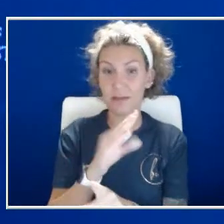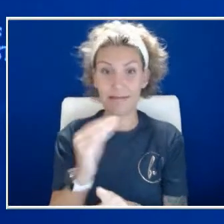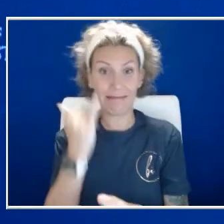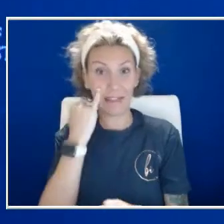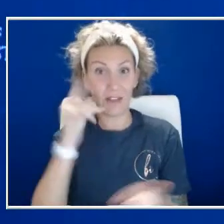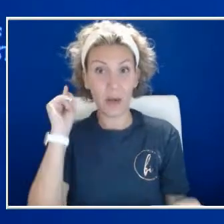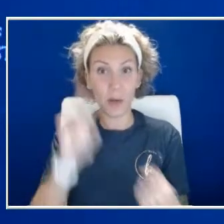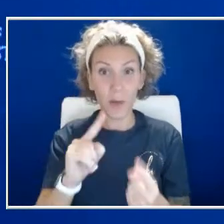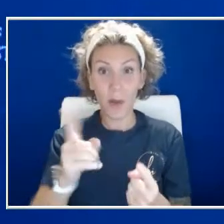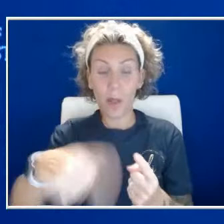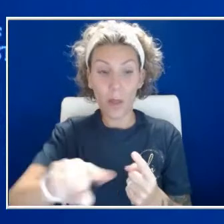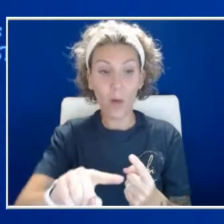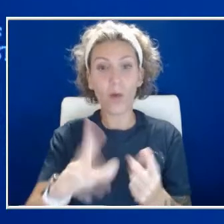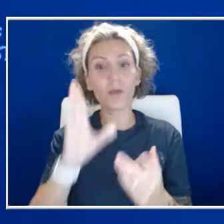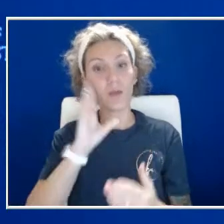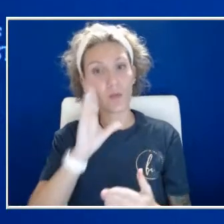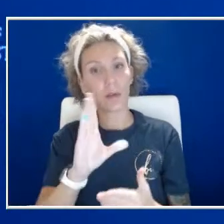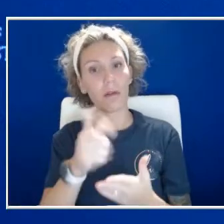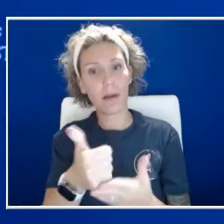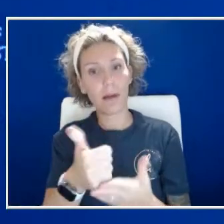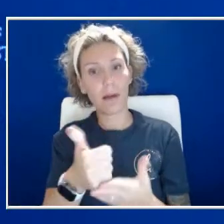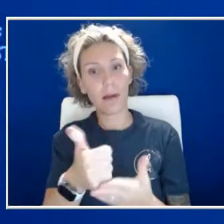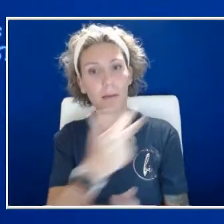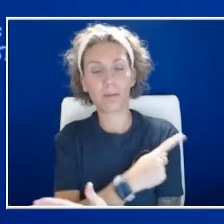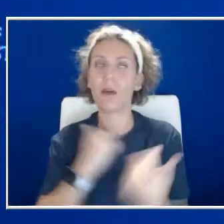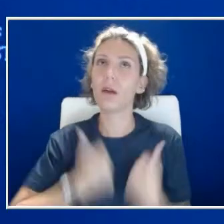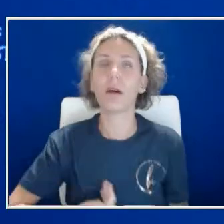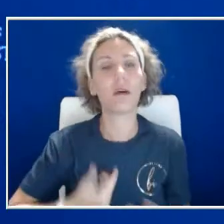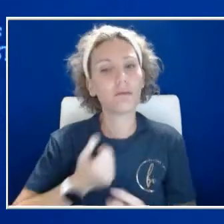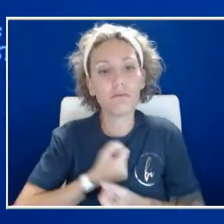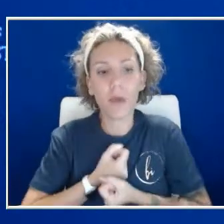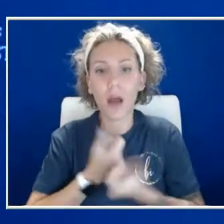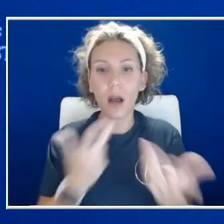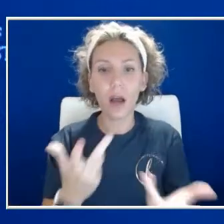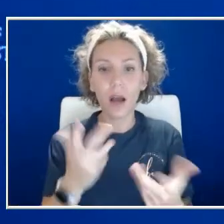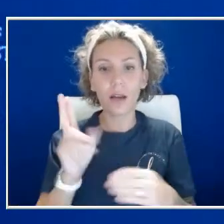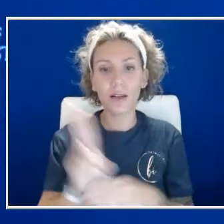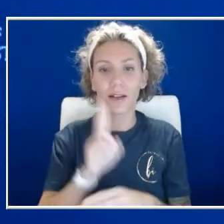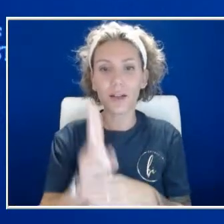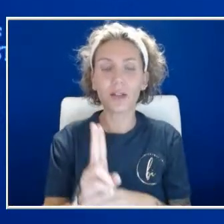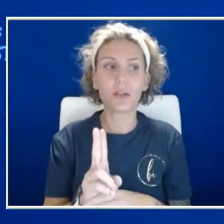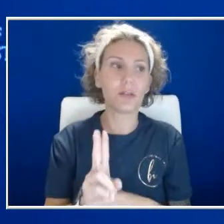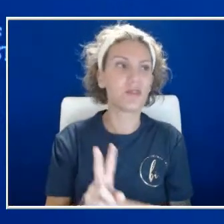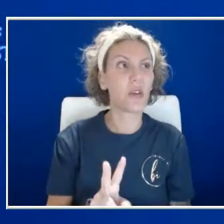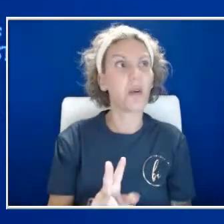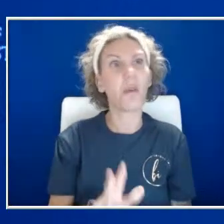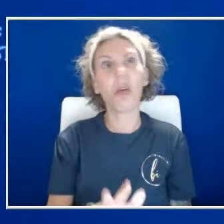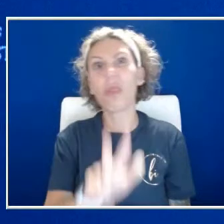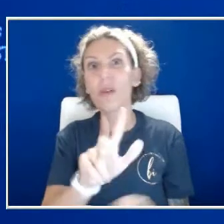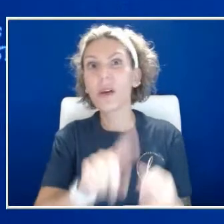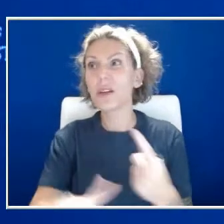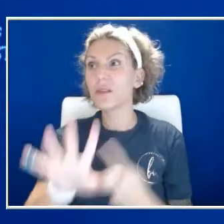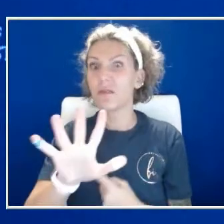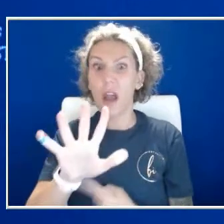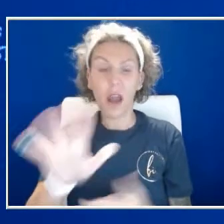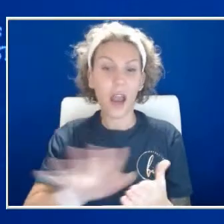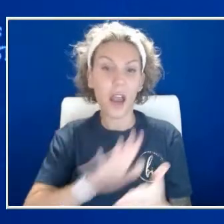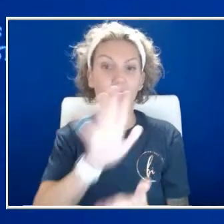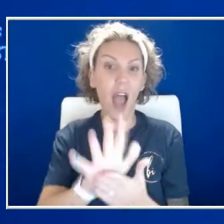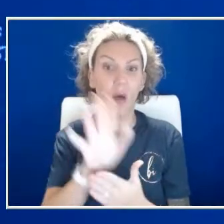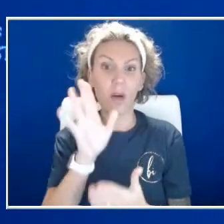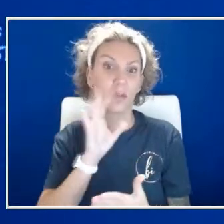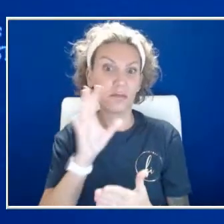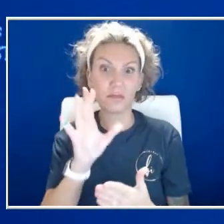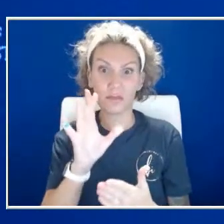actually. And then finally, it's exhausting wearing lead. So if you get into a 3, 4, 5-hour case and you're wearing lead, it is exhausting to do that. Right.